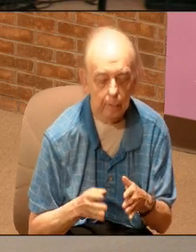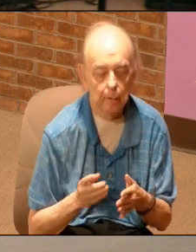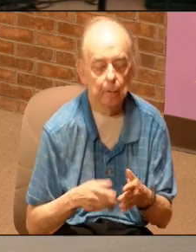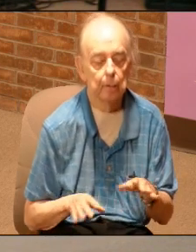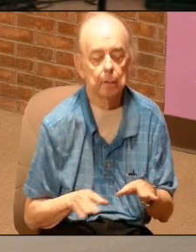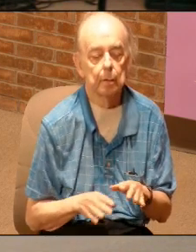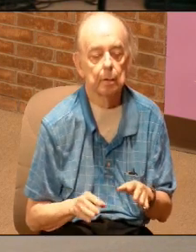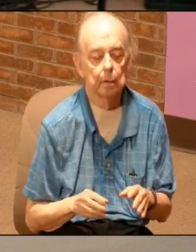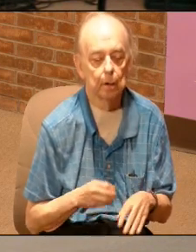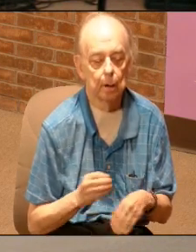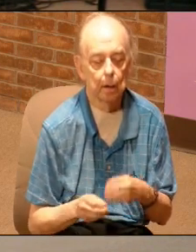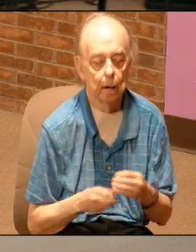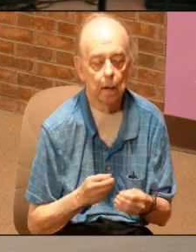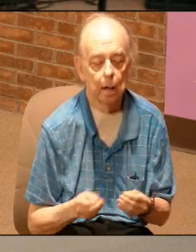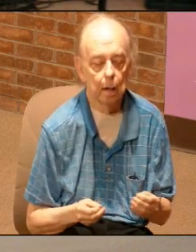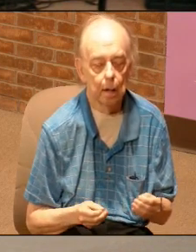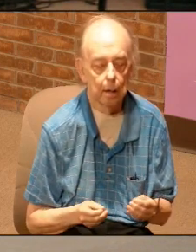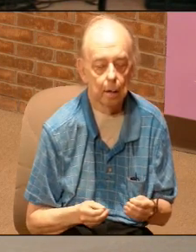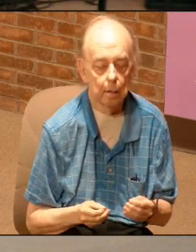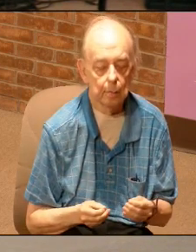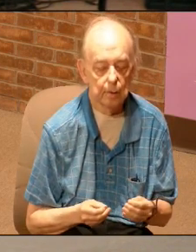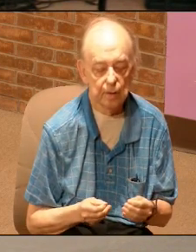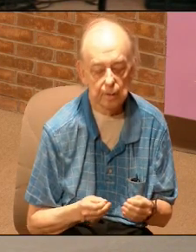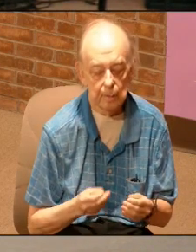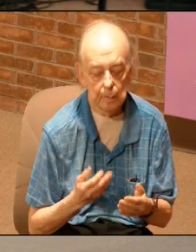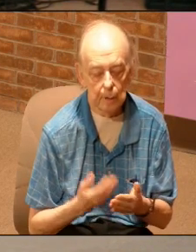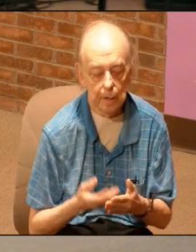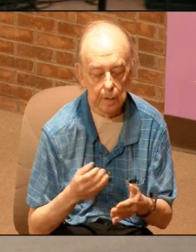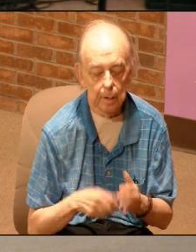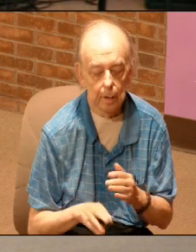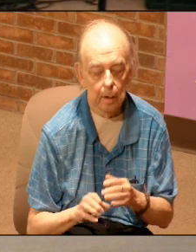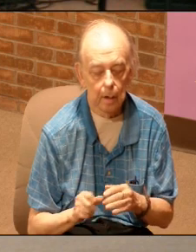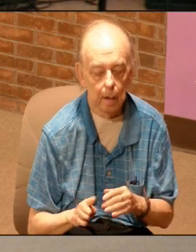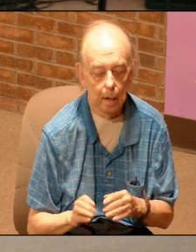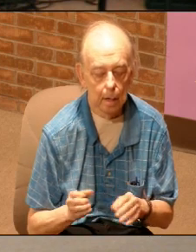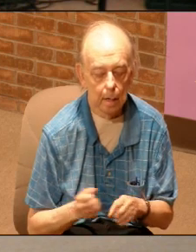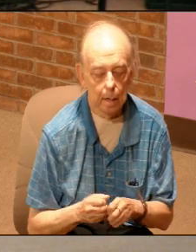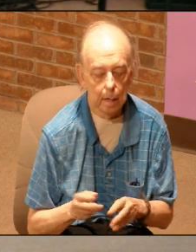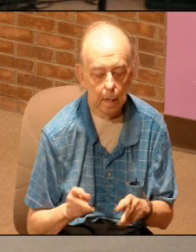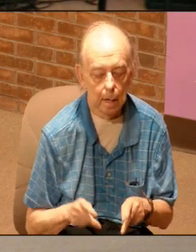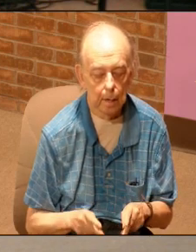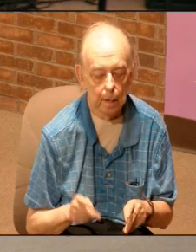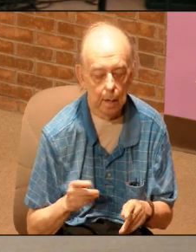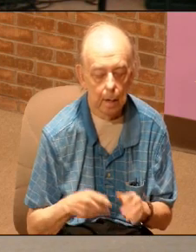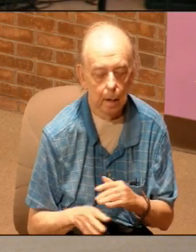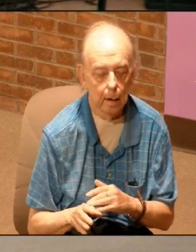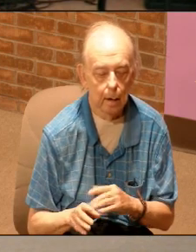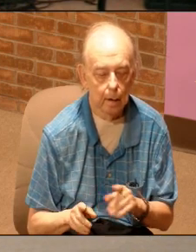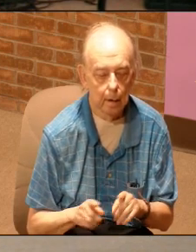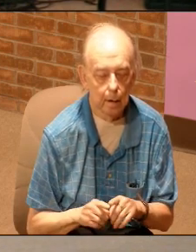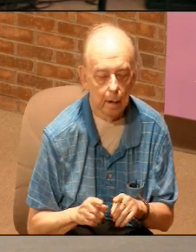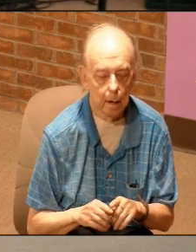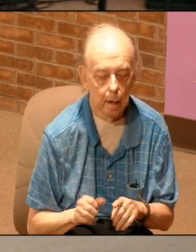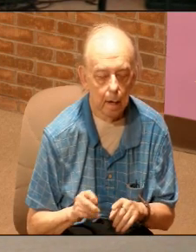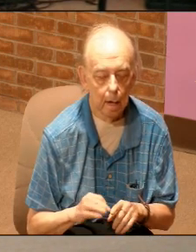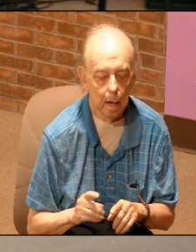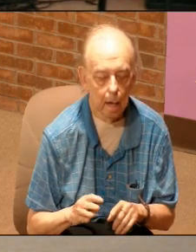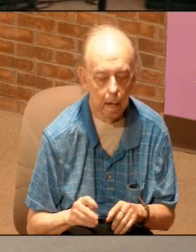I'll do is I'll put about $10,000, $15,000 into that race, and I'll get this person in there as our